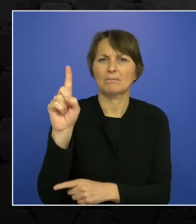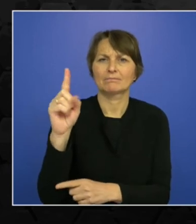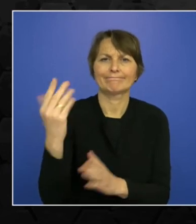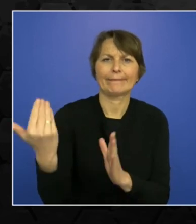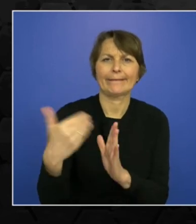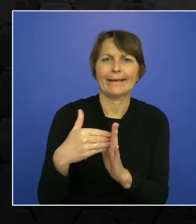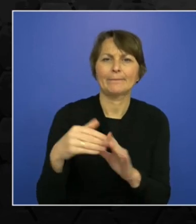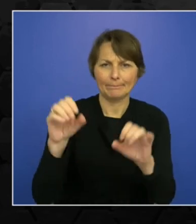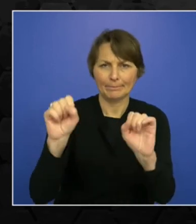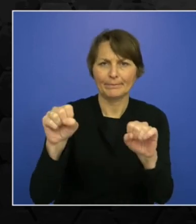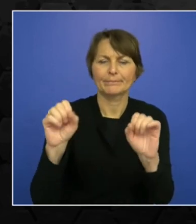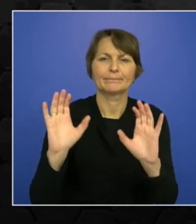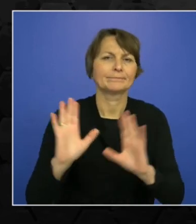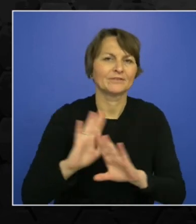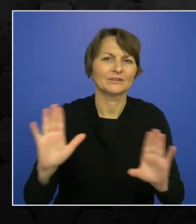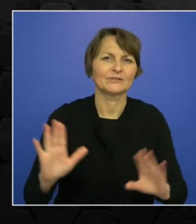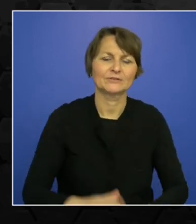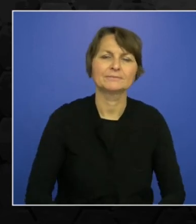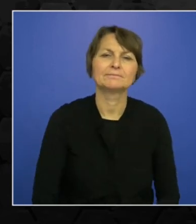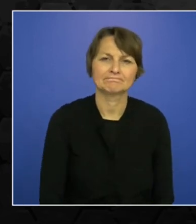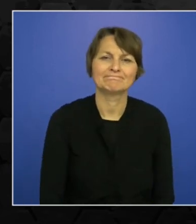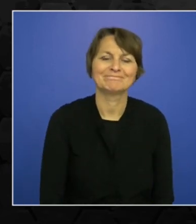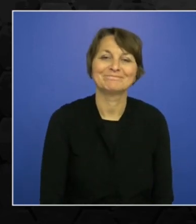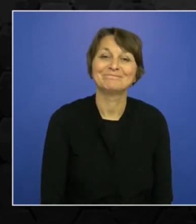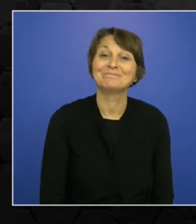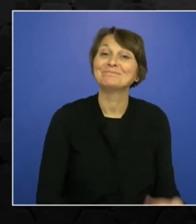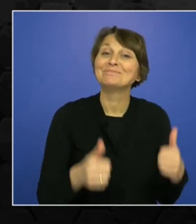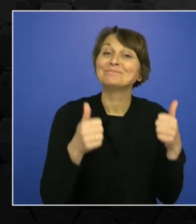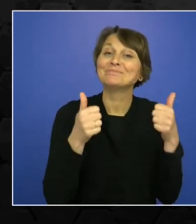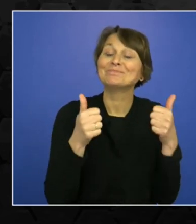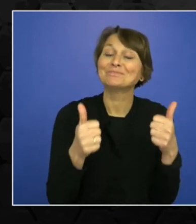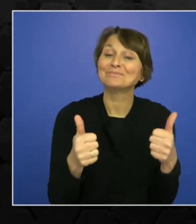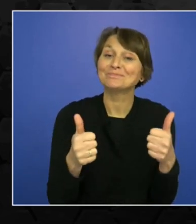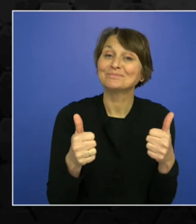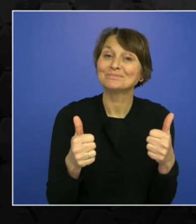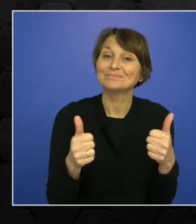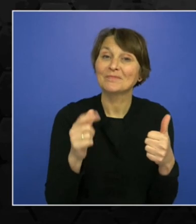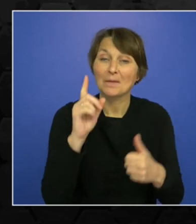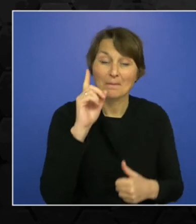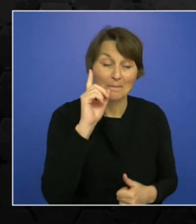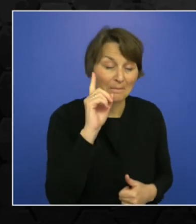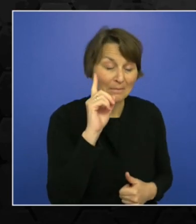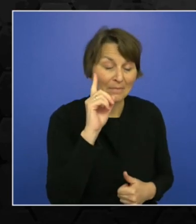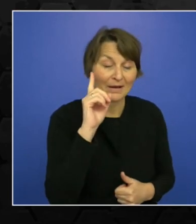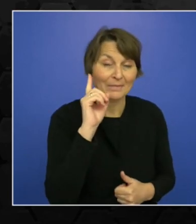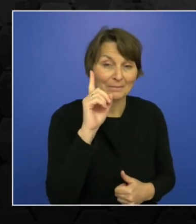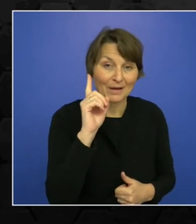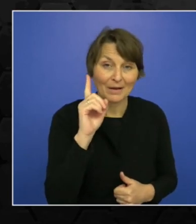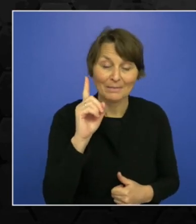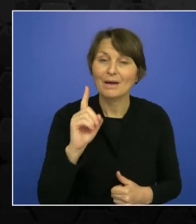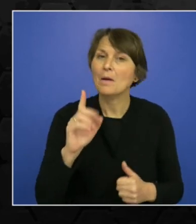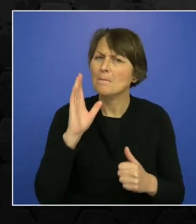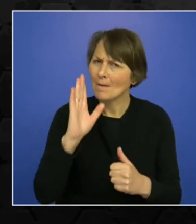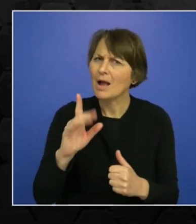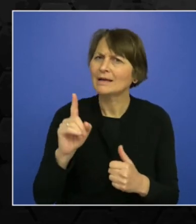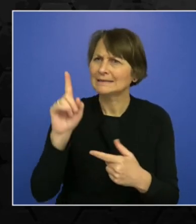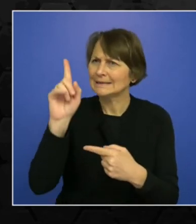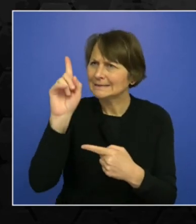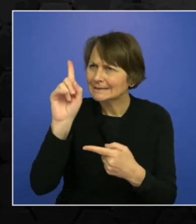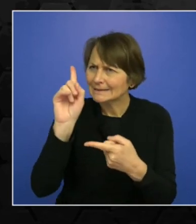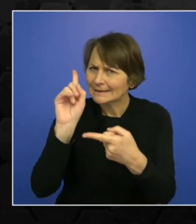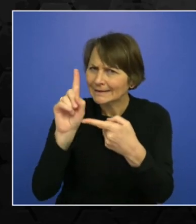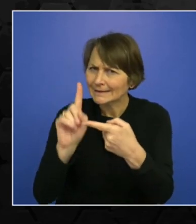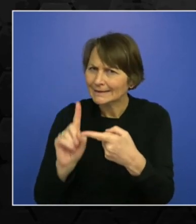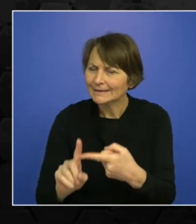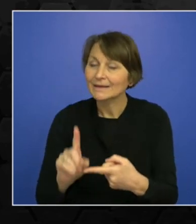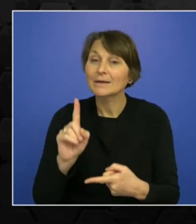Azure. Okay, great. But yeah. Make sure if you do that, because if you have like something that